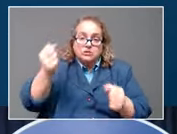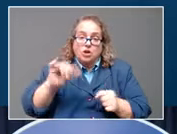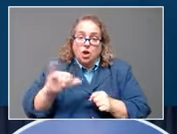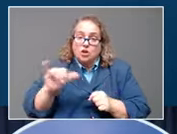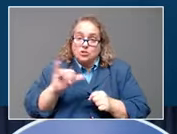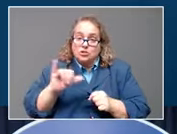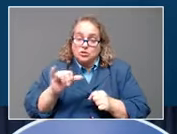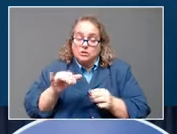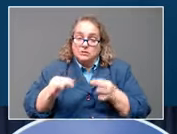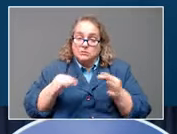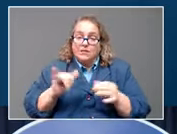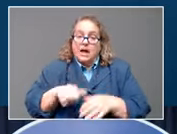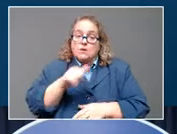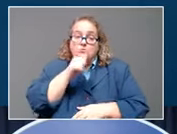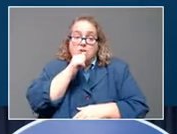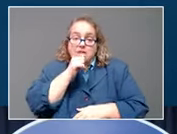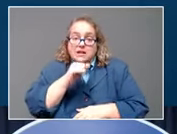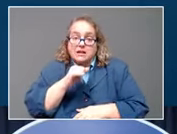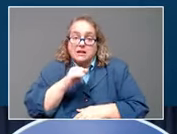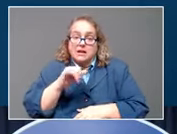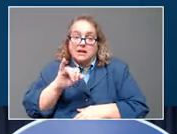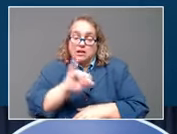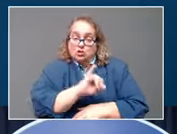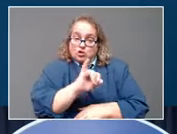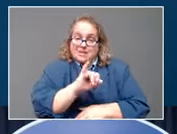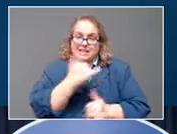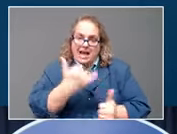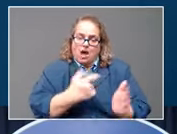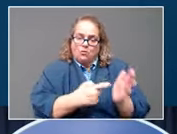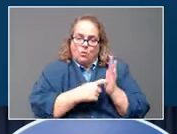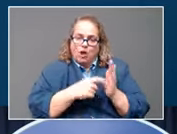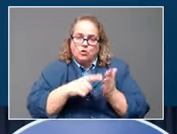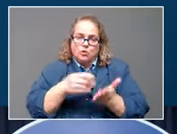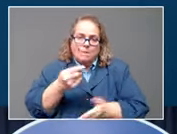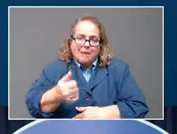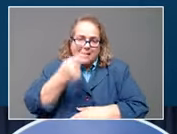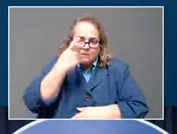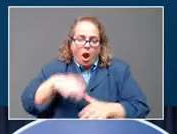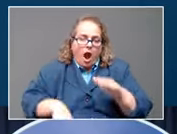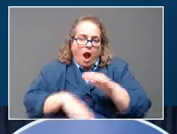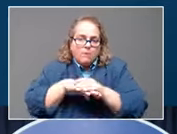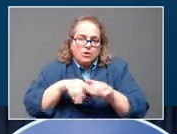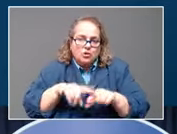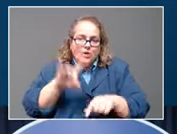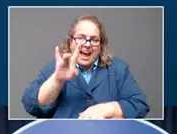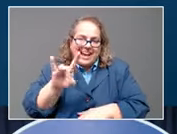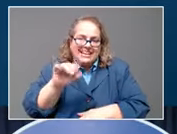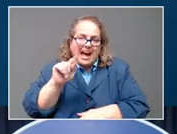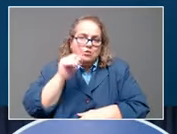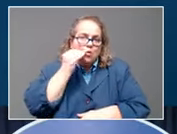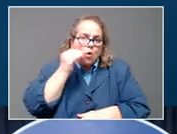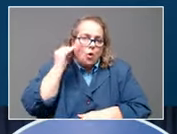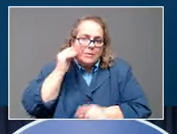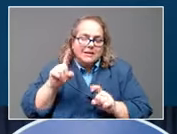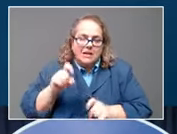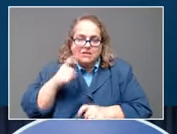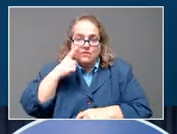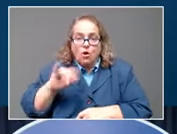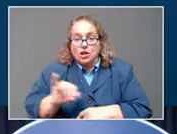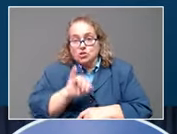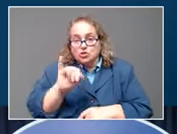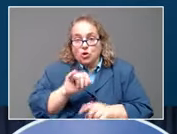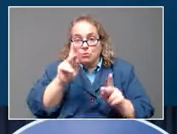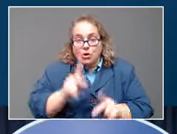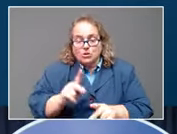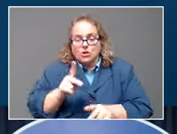health insurers will now be required to pay for up to 8 at-home tests per insured person per month. The details of this